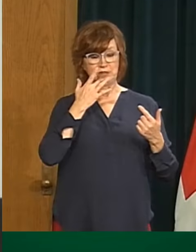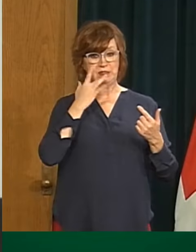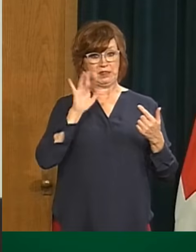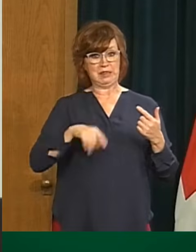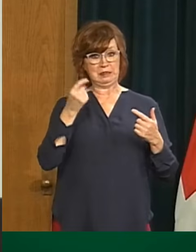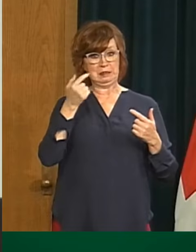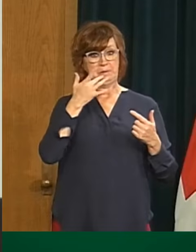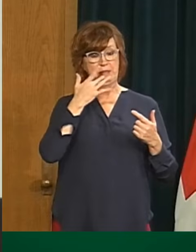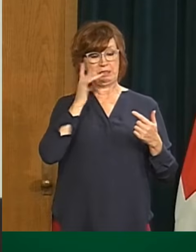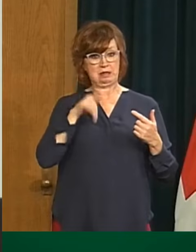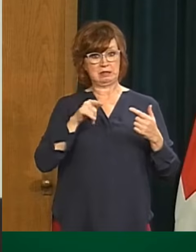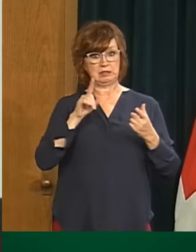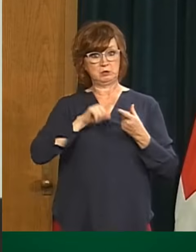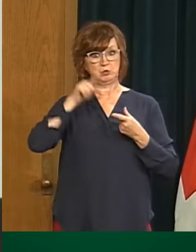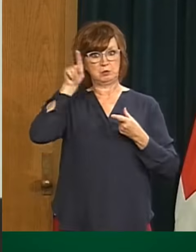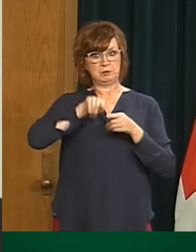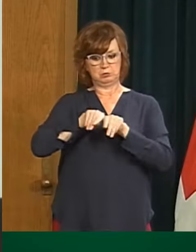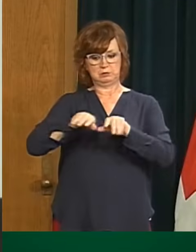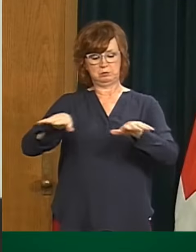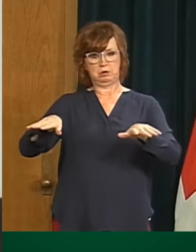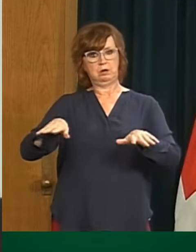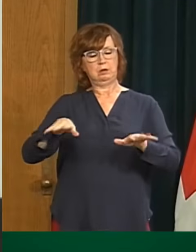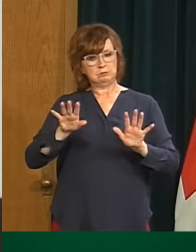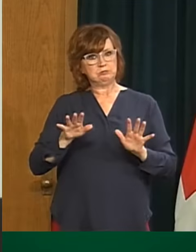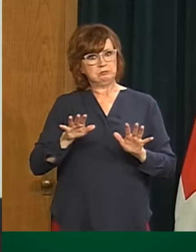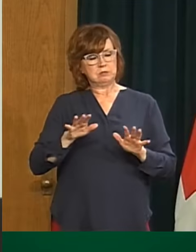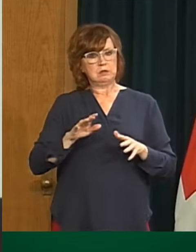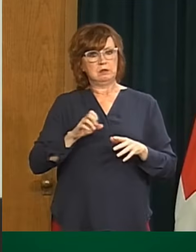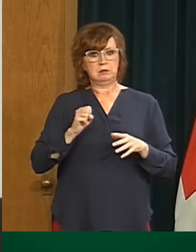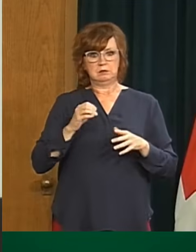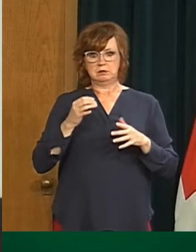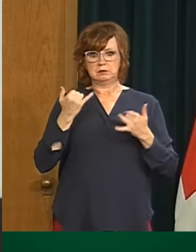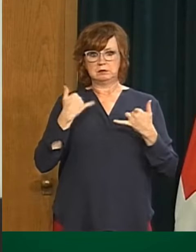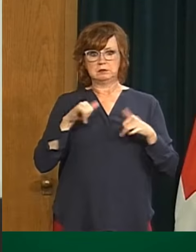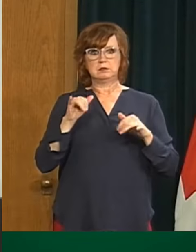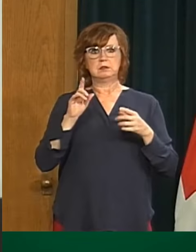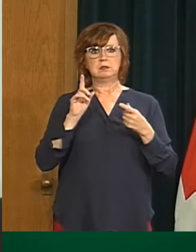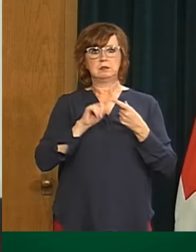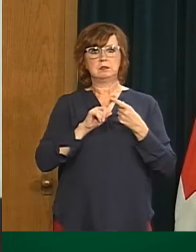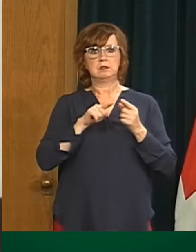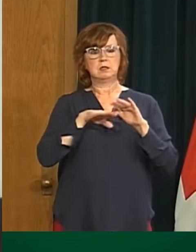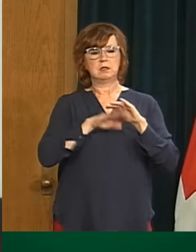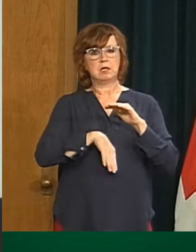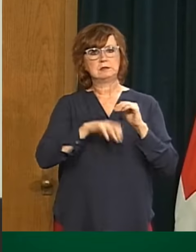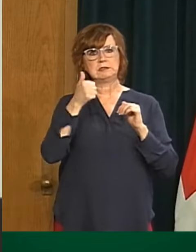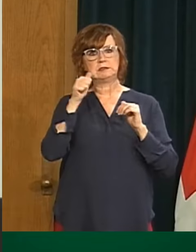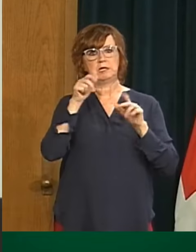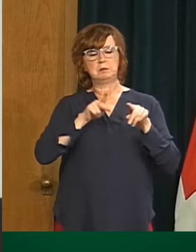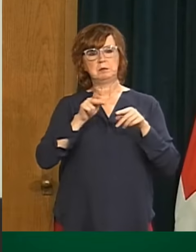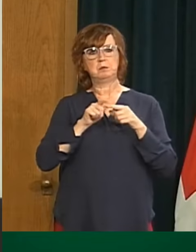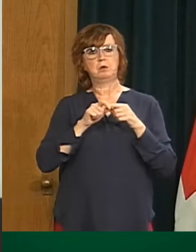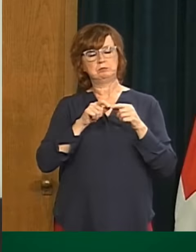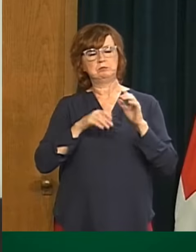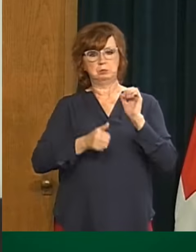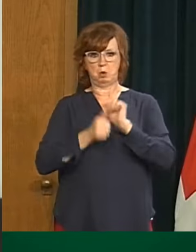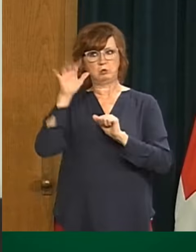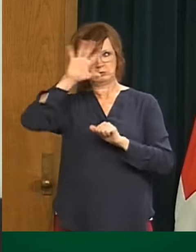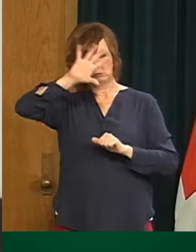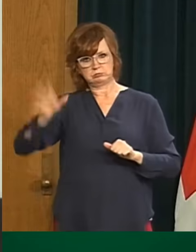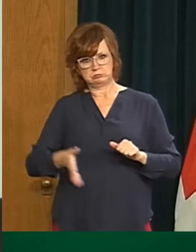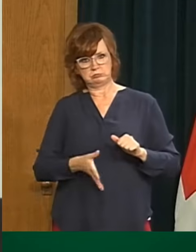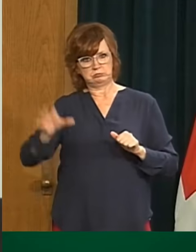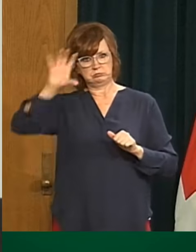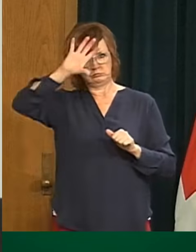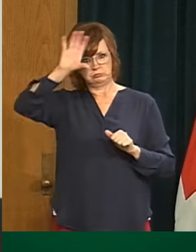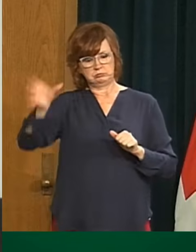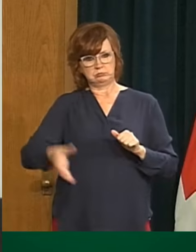that although gathering size is still limited to 10, for the vast majority of the province, you can now meet with 2 or 3 other friends